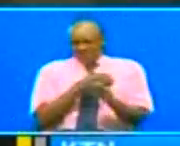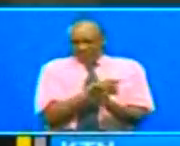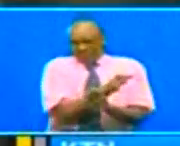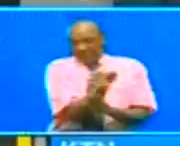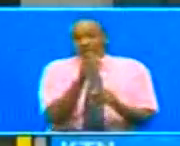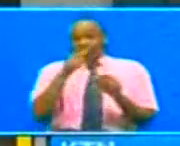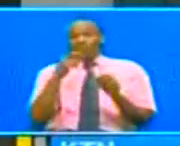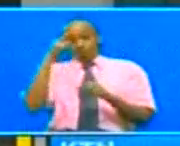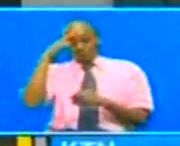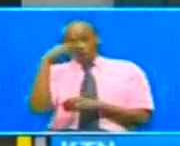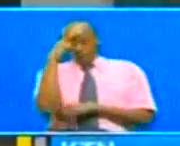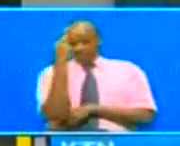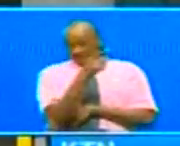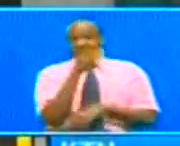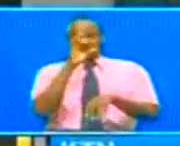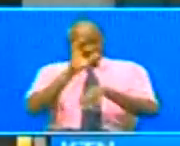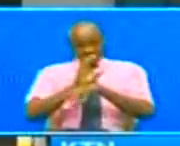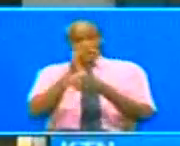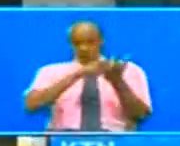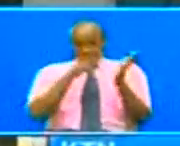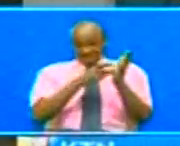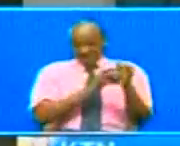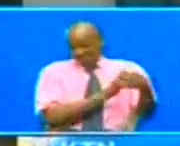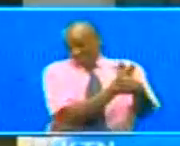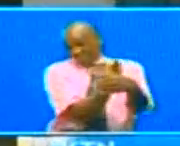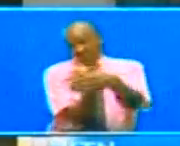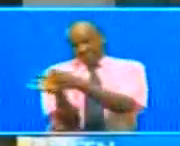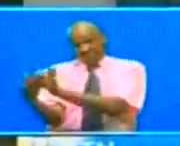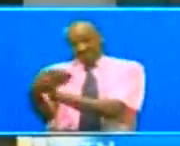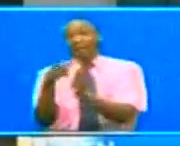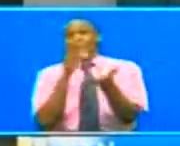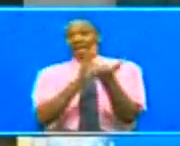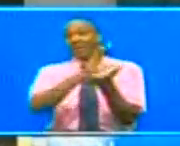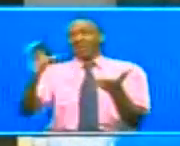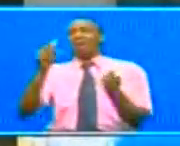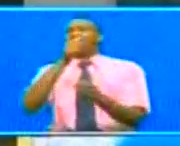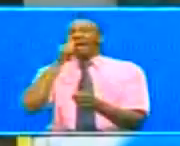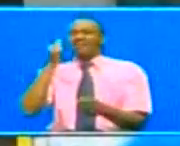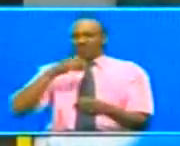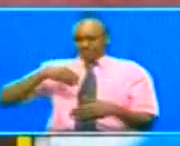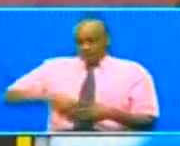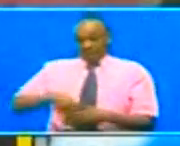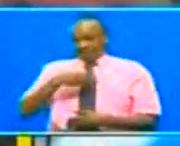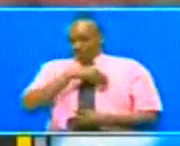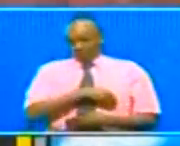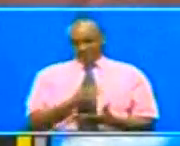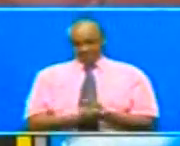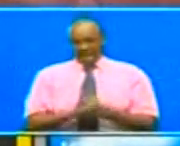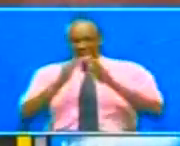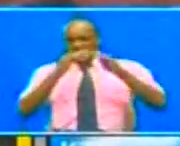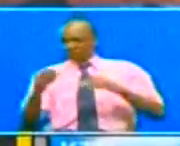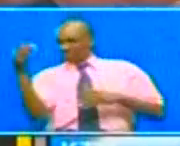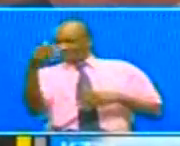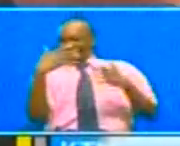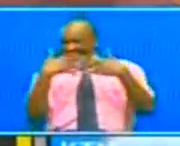the Vatican meant for the church projects, or the cash into private pockets. The house behind the gate